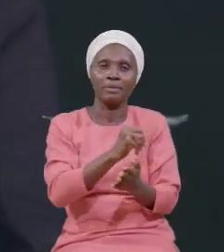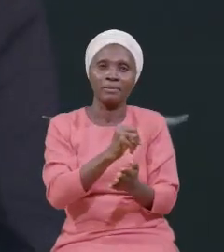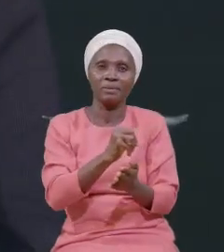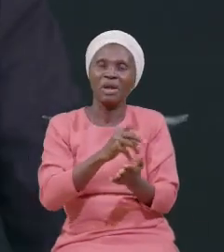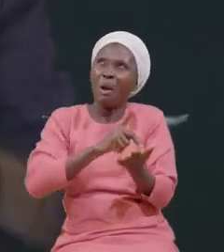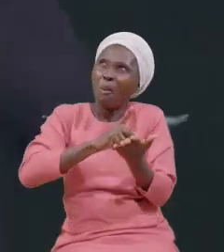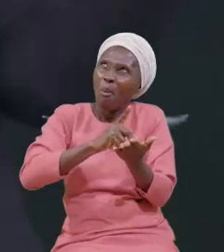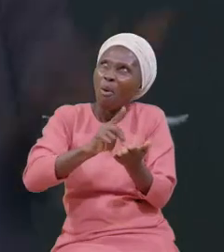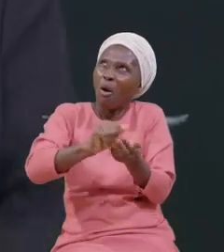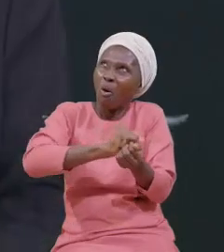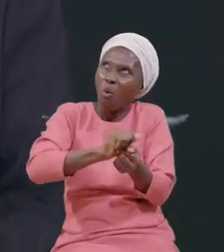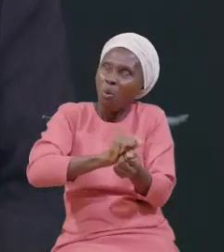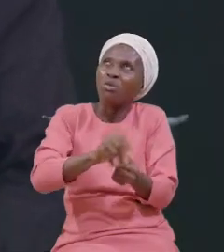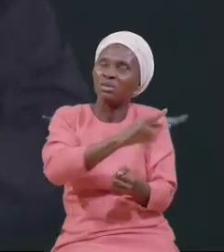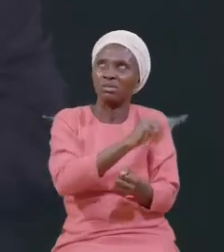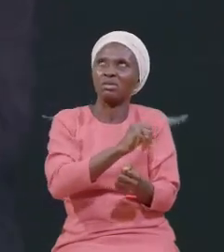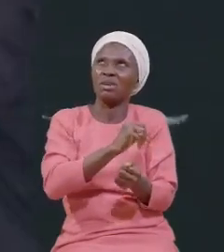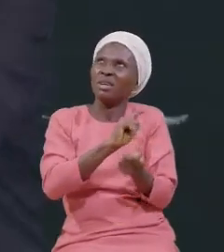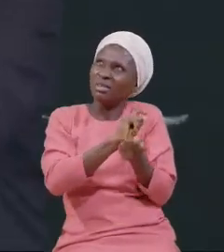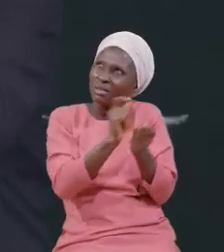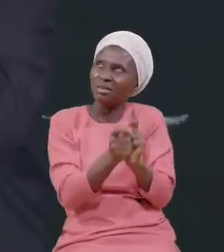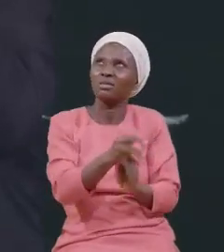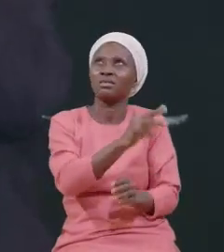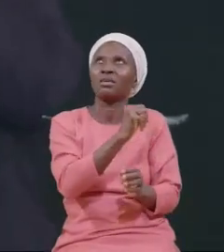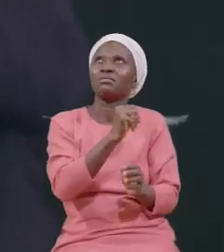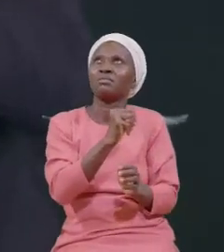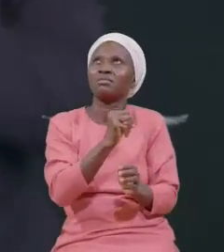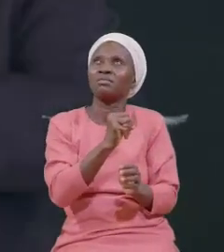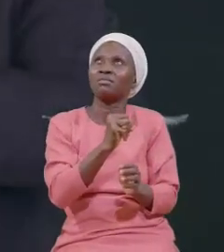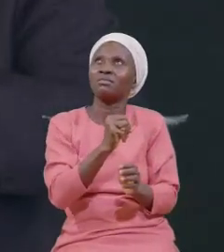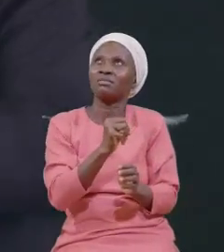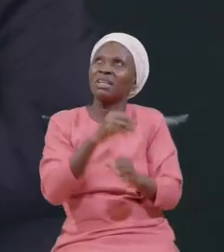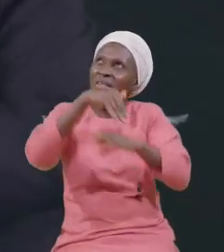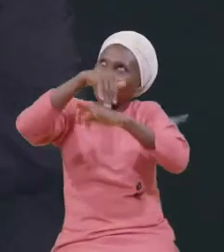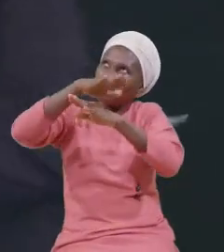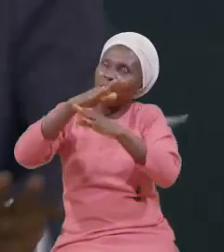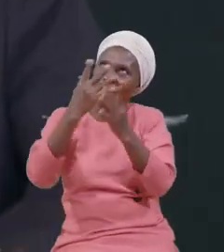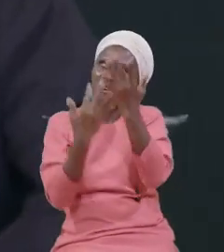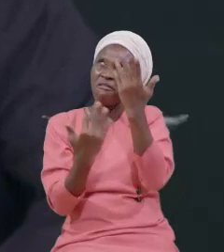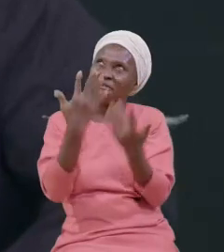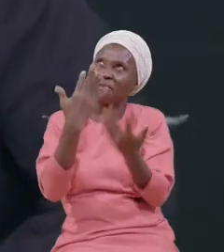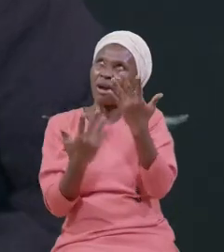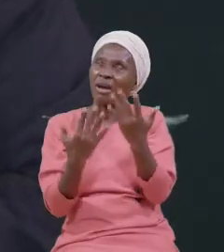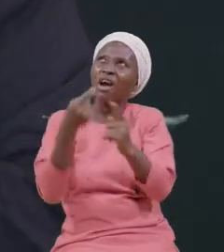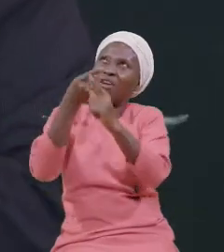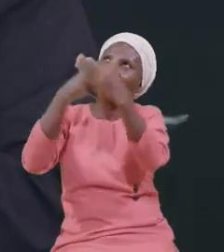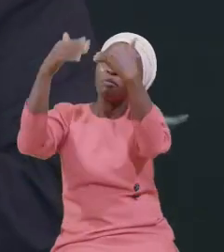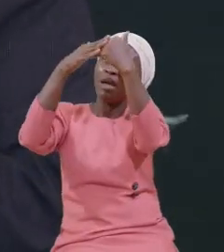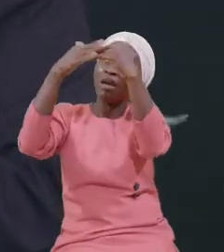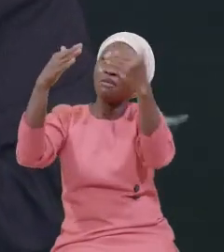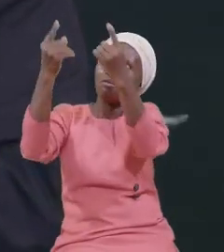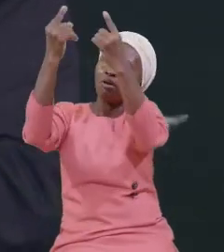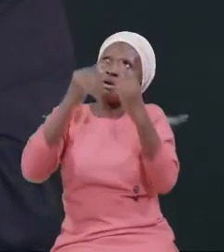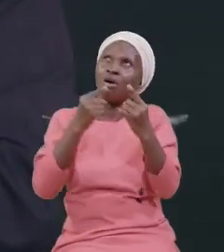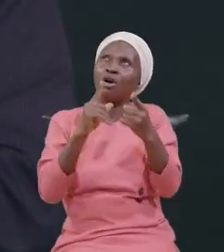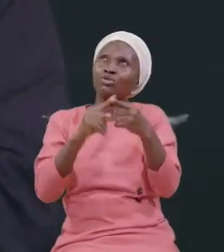them. Transform them. Send the fire from heaven to burn every